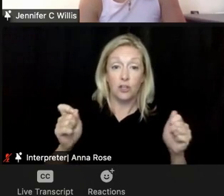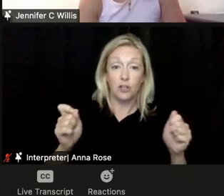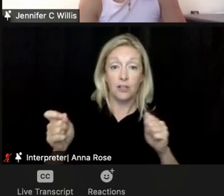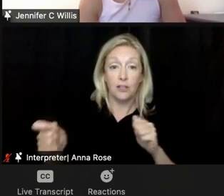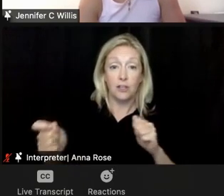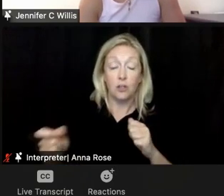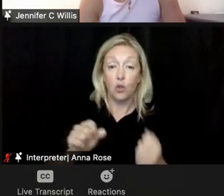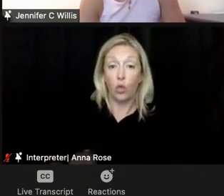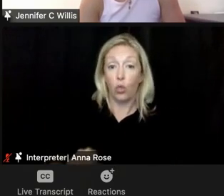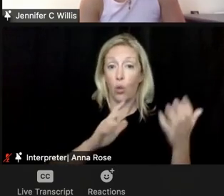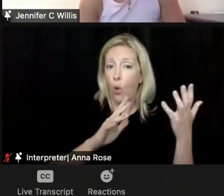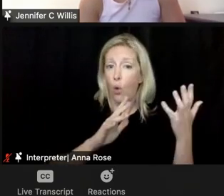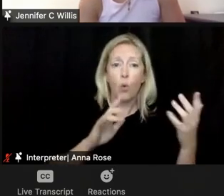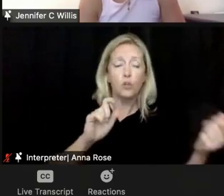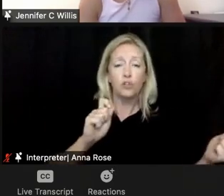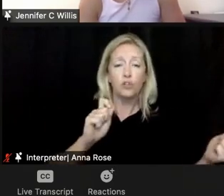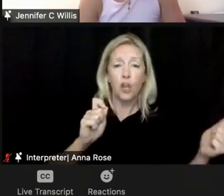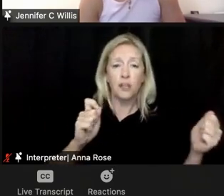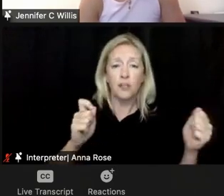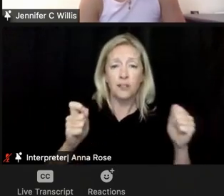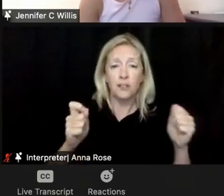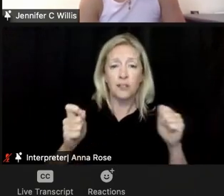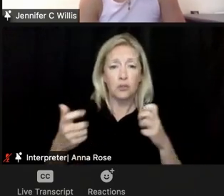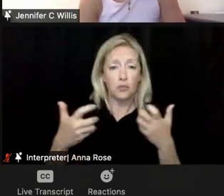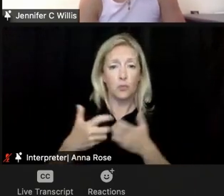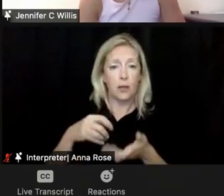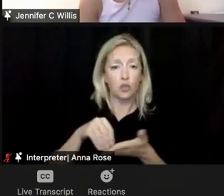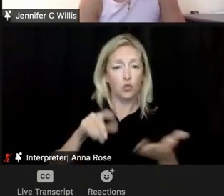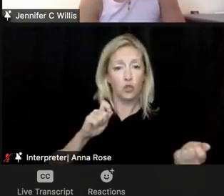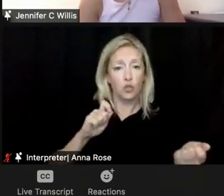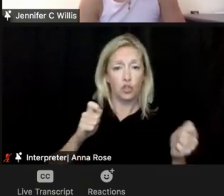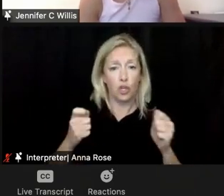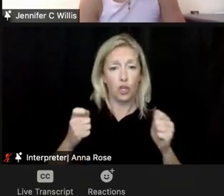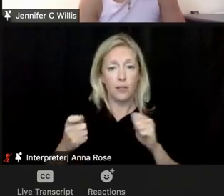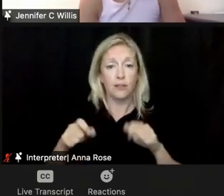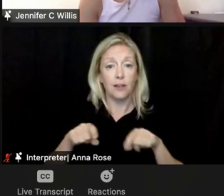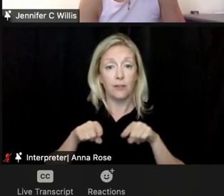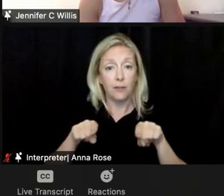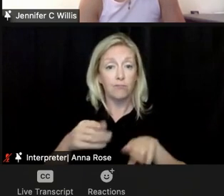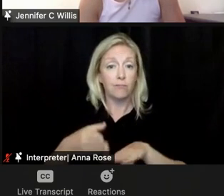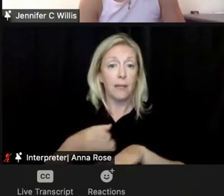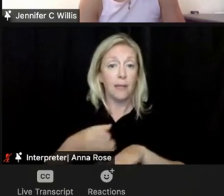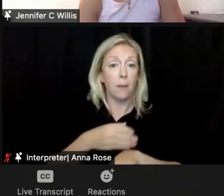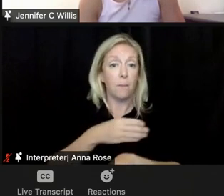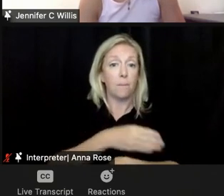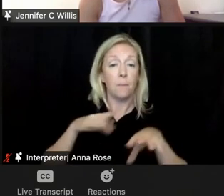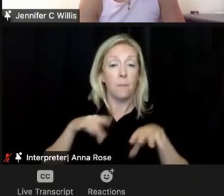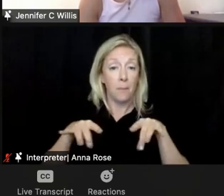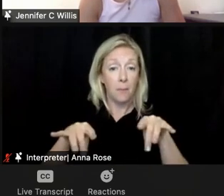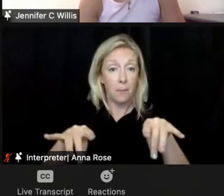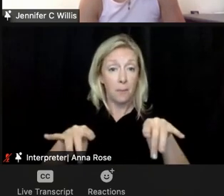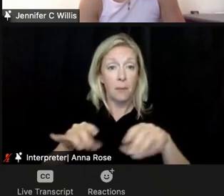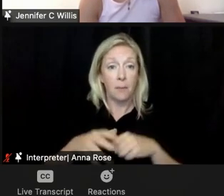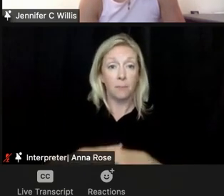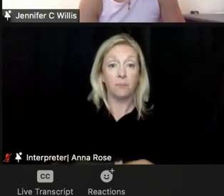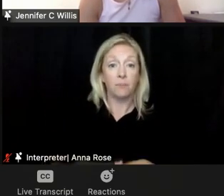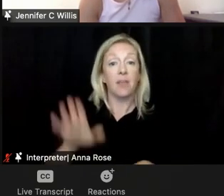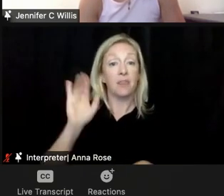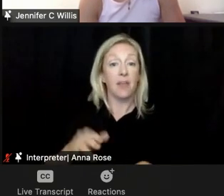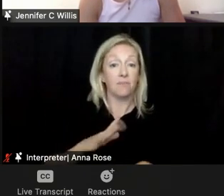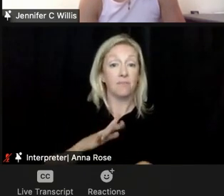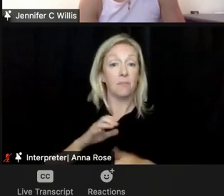to evolve as the child makes progress visually and in their expressive communication at the same time. That's what's unique